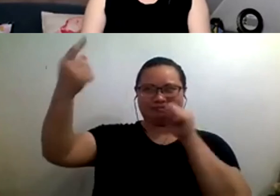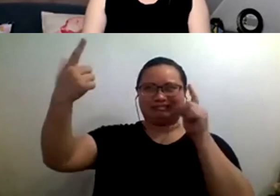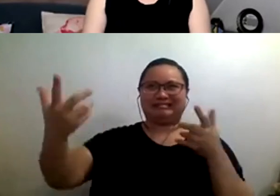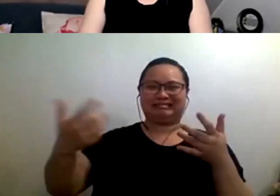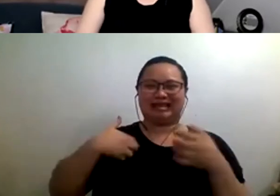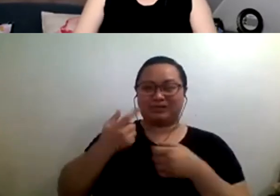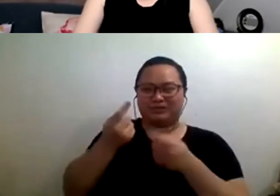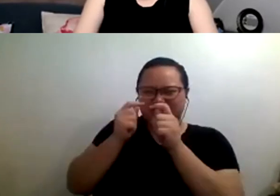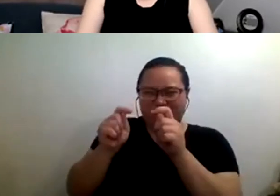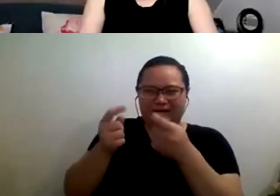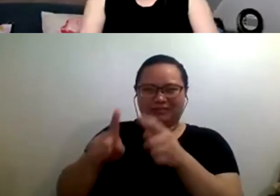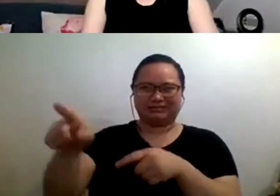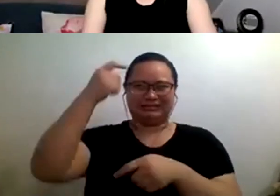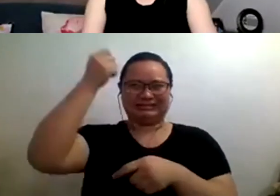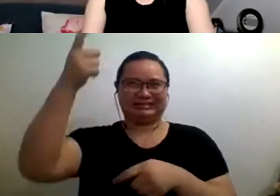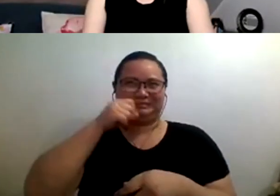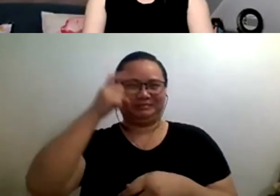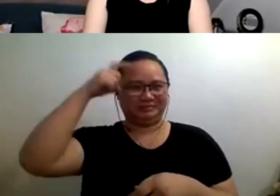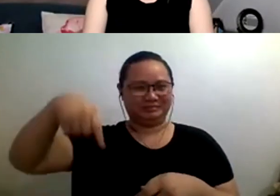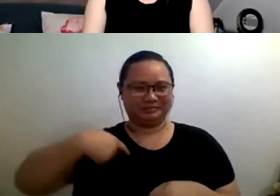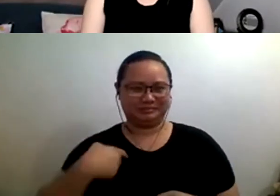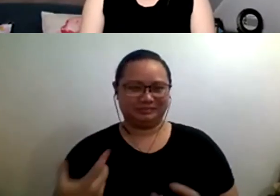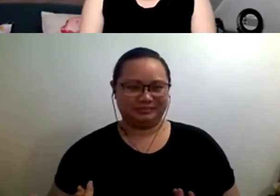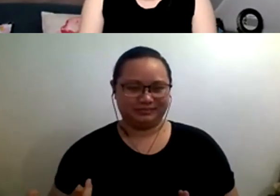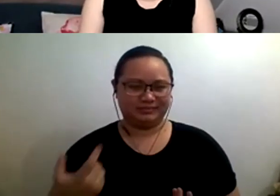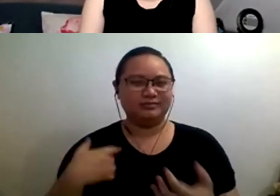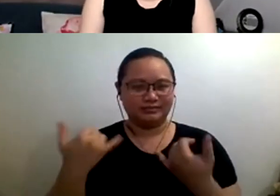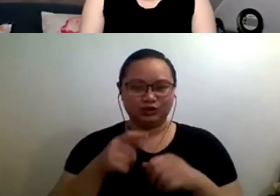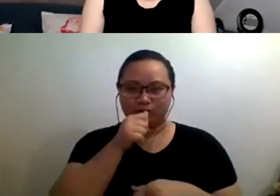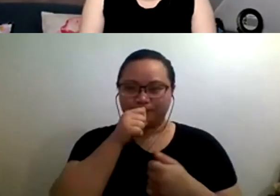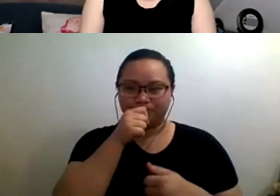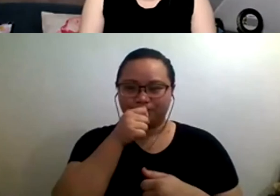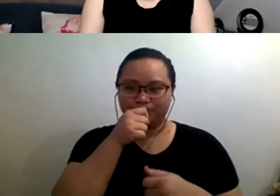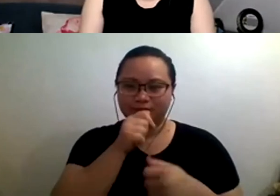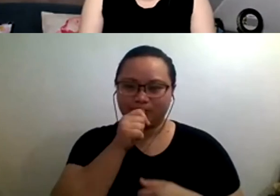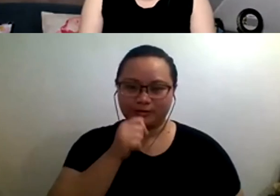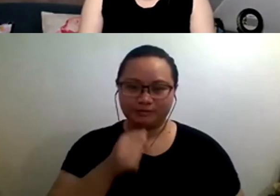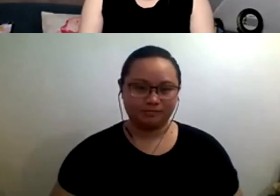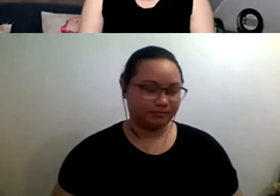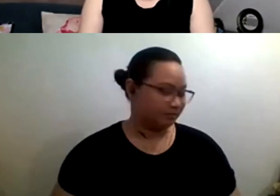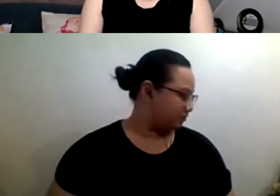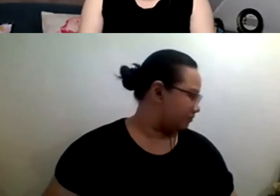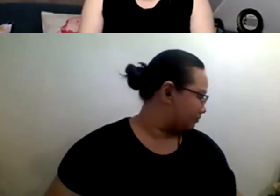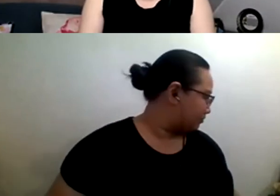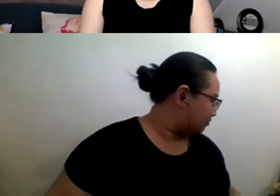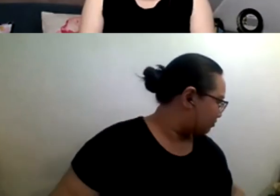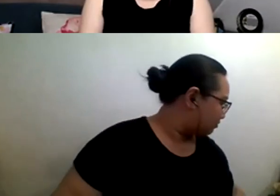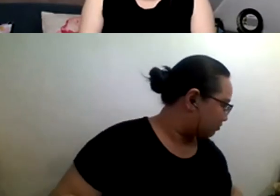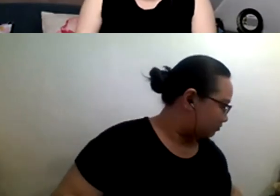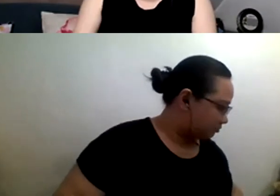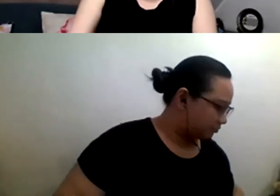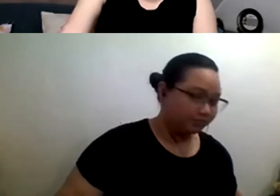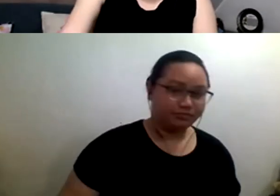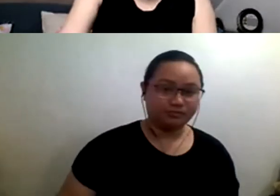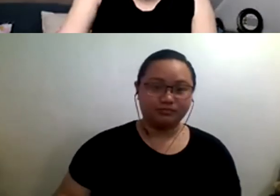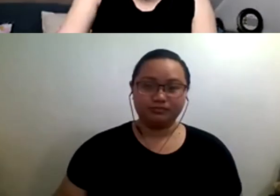ko sa kanila. We have to be patient with them. And then I will hark back to kay Teacher Therese